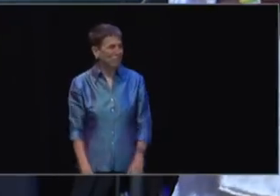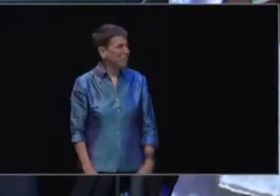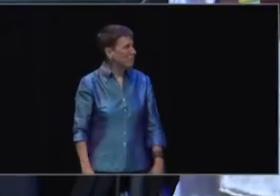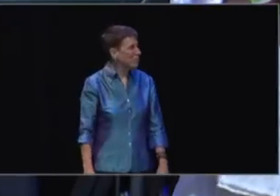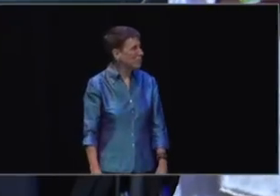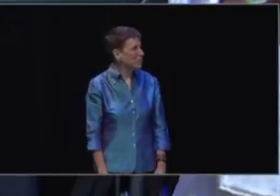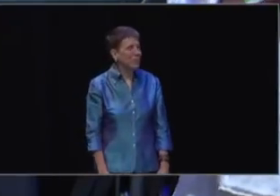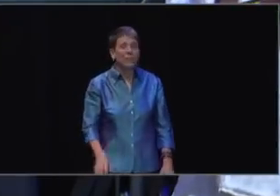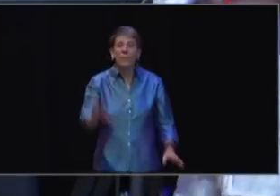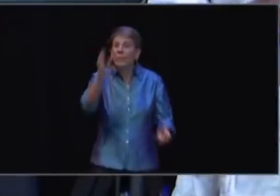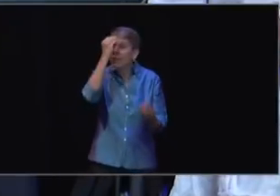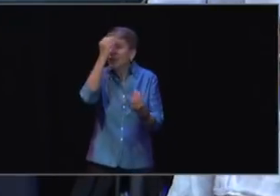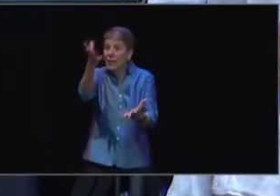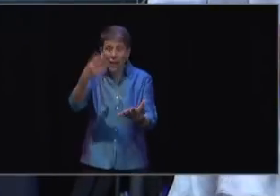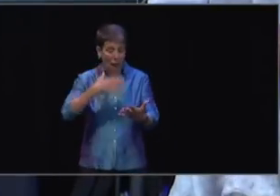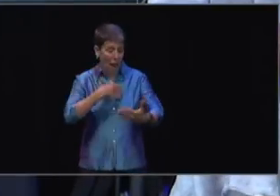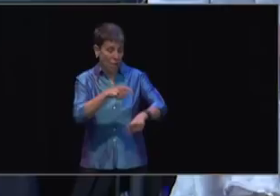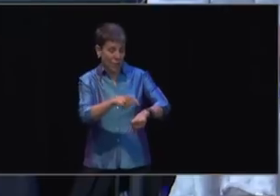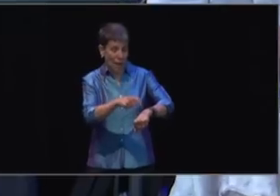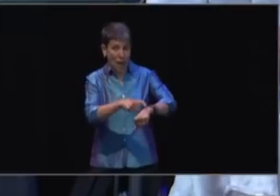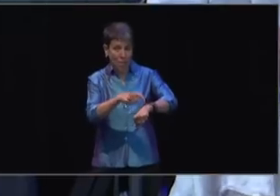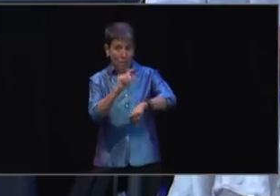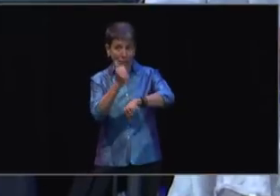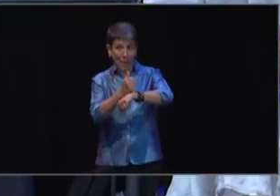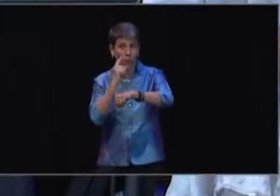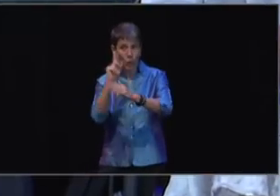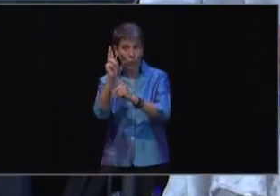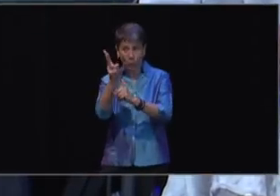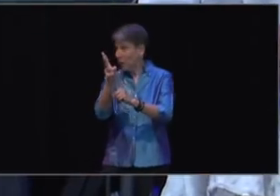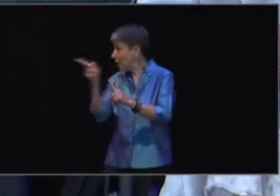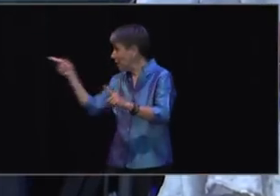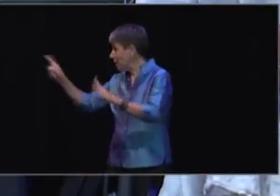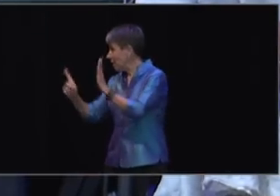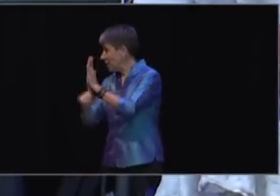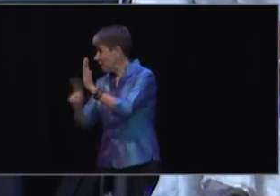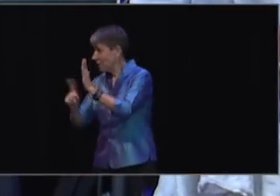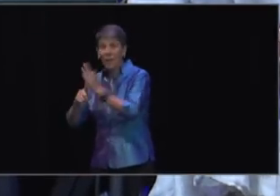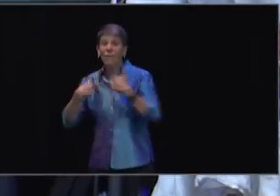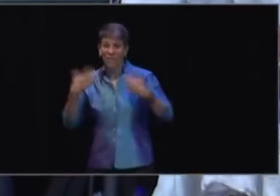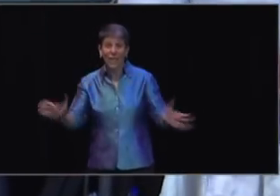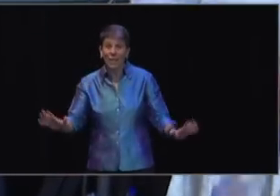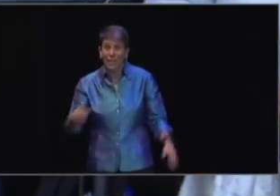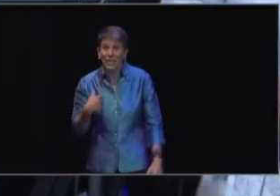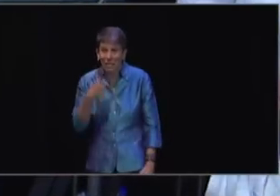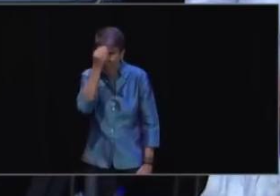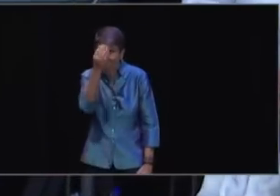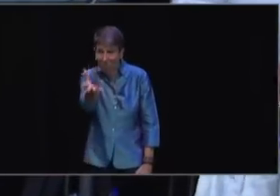I want you to know that I got my timer going backstage for 2 minutes, so whenever it goes off, I'm done.